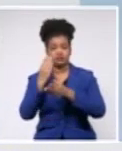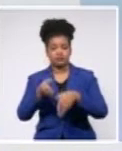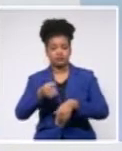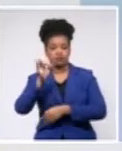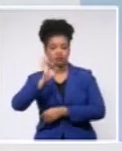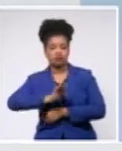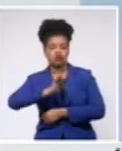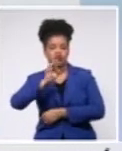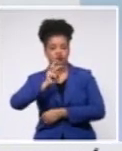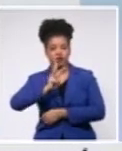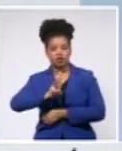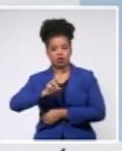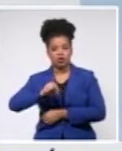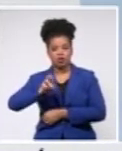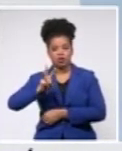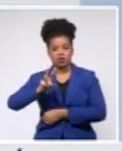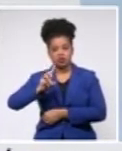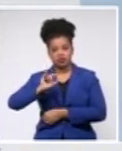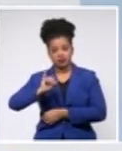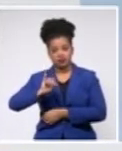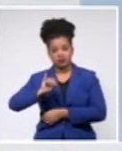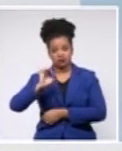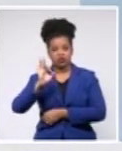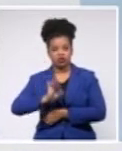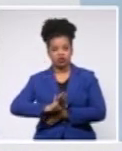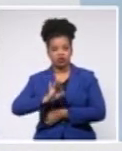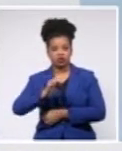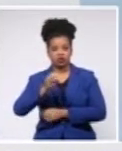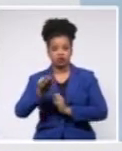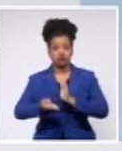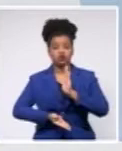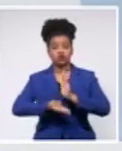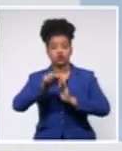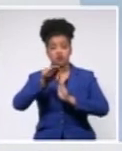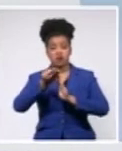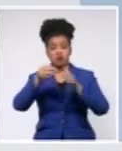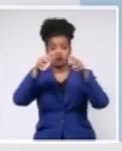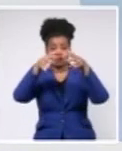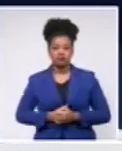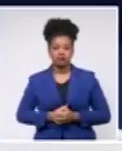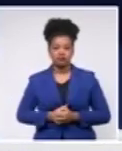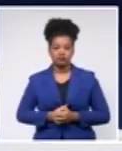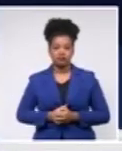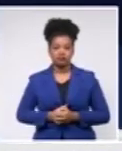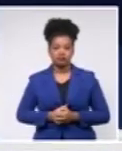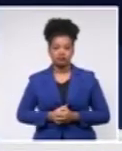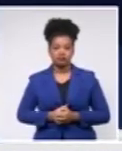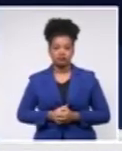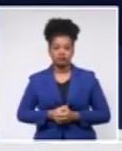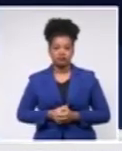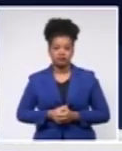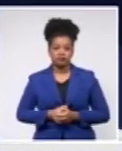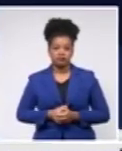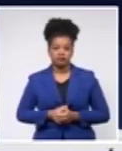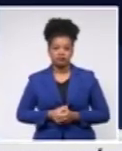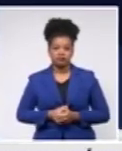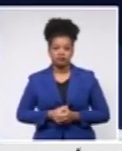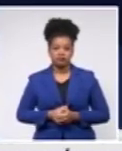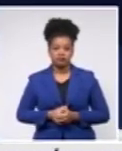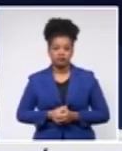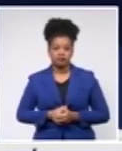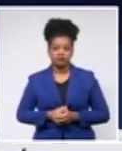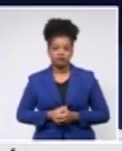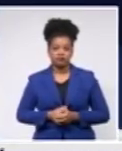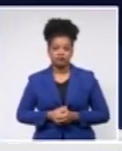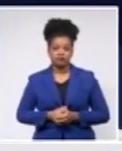547,872, and a mortality rate of 3.36%. The United States